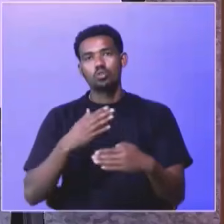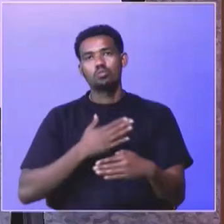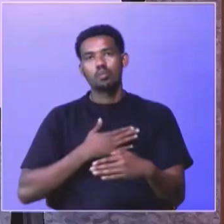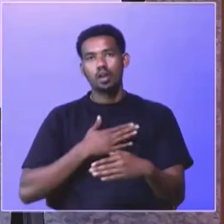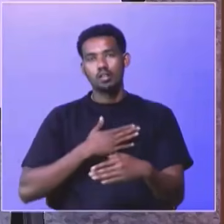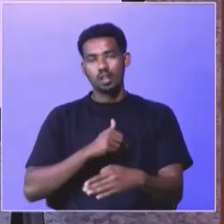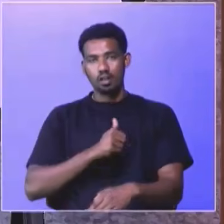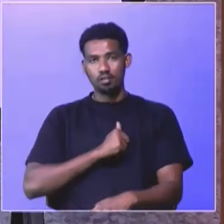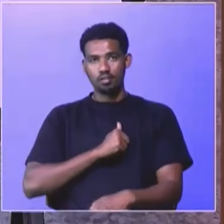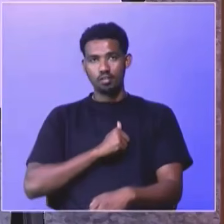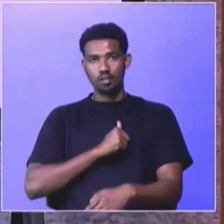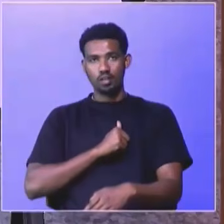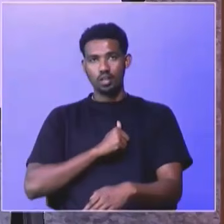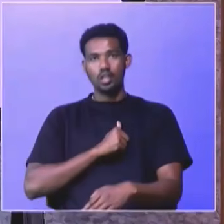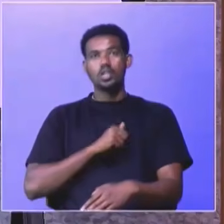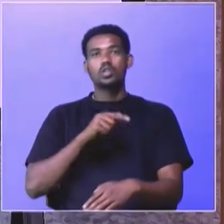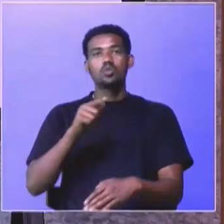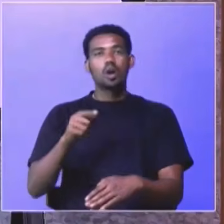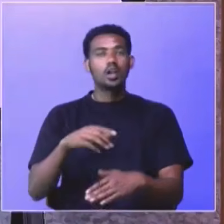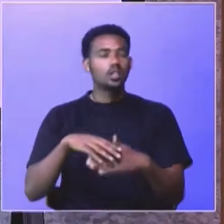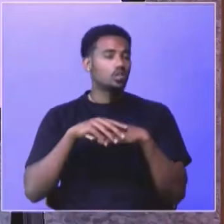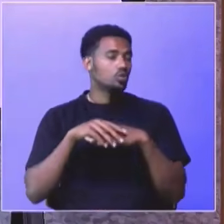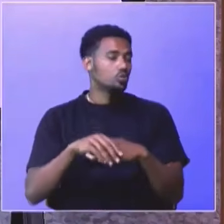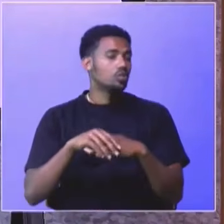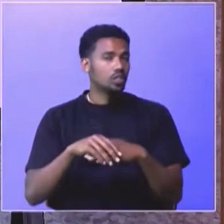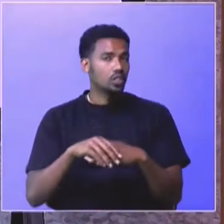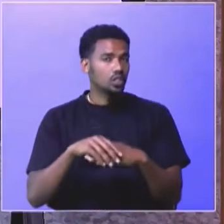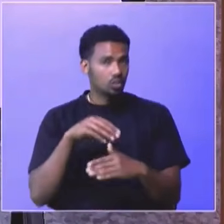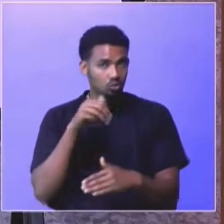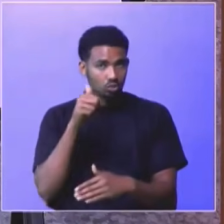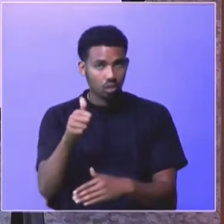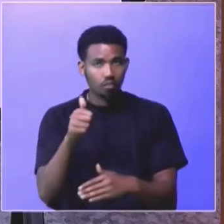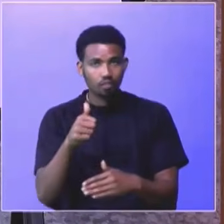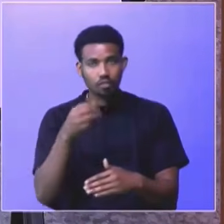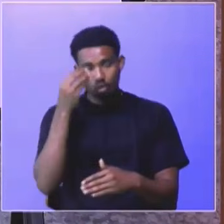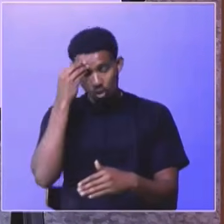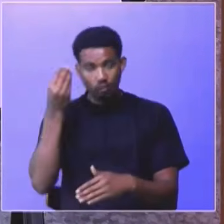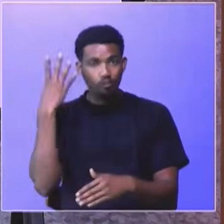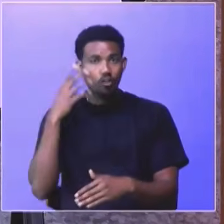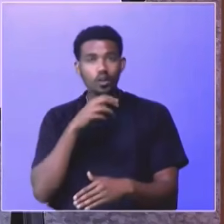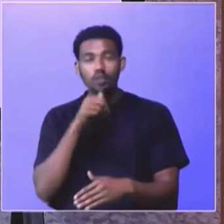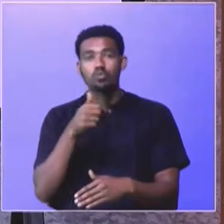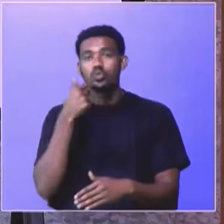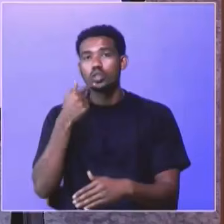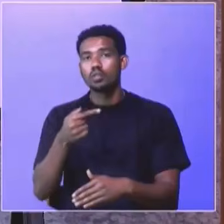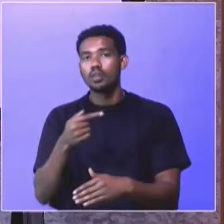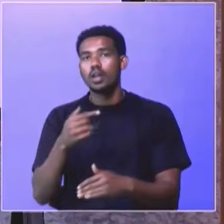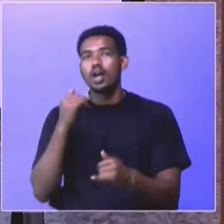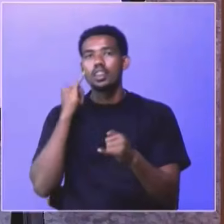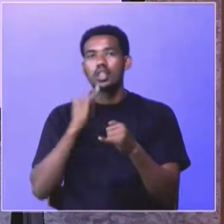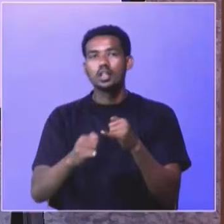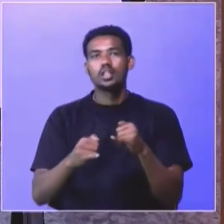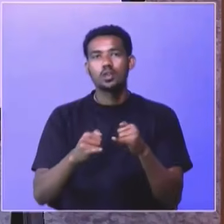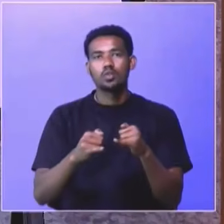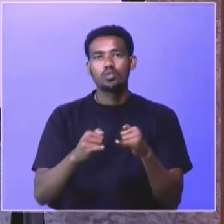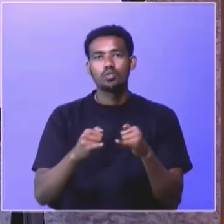And students, when you are introducing yourself, don't forget to say at the end of